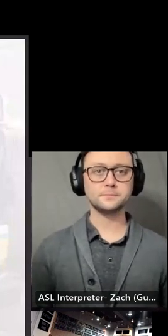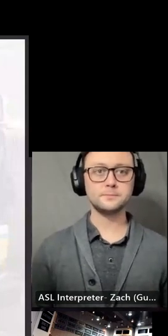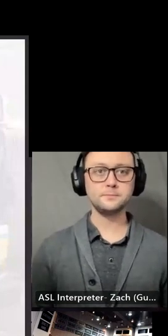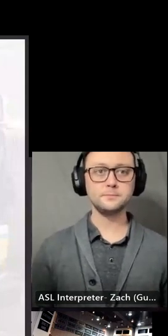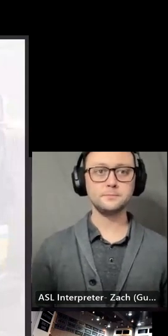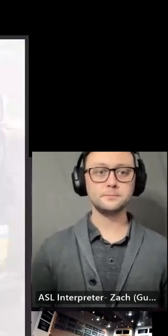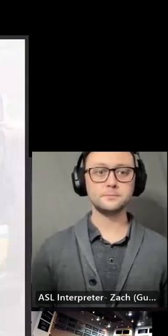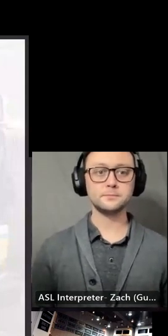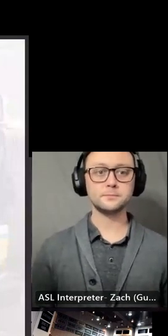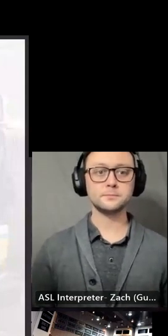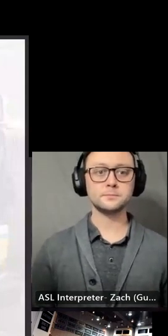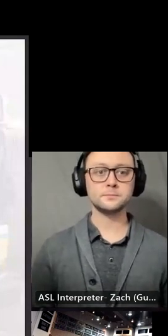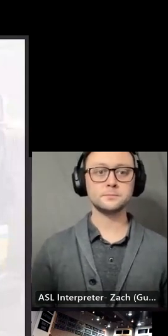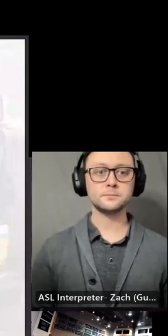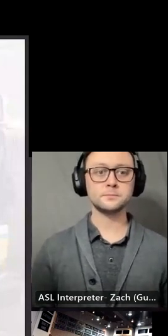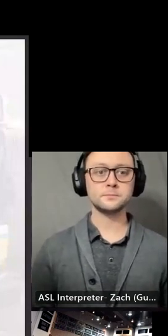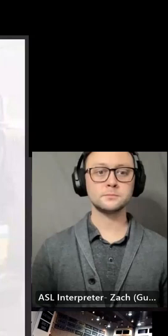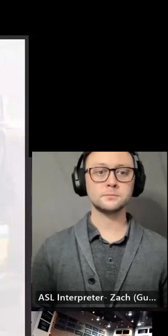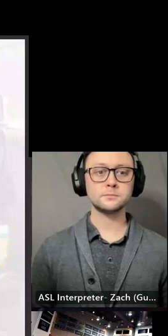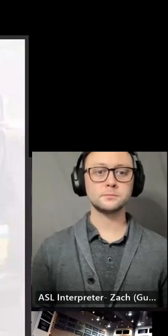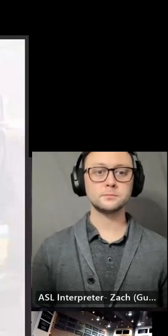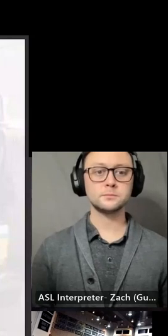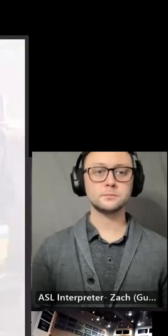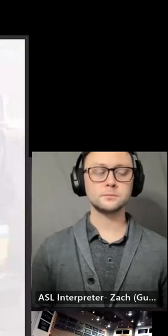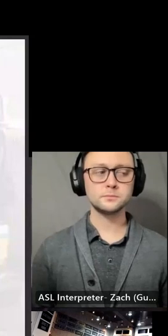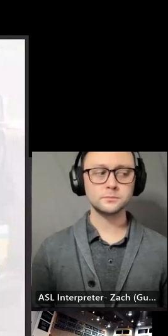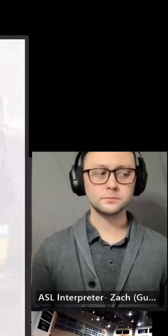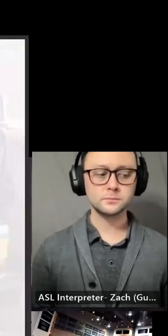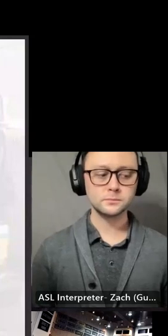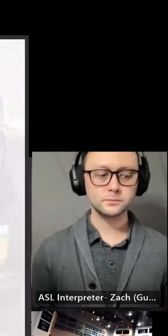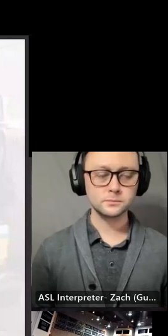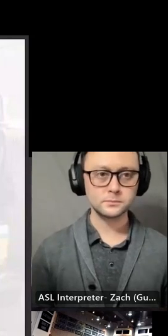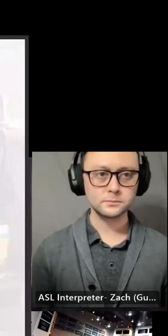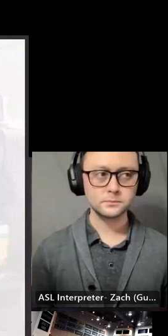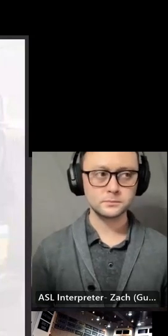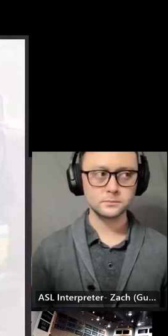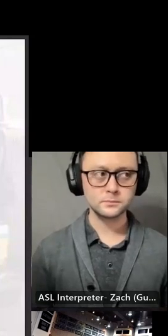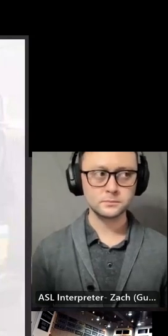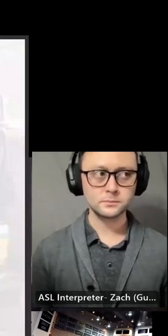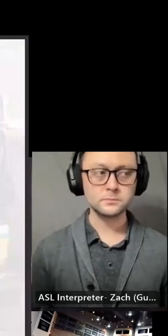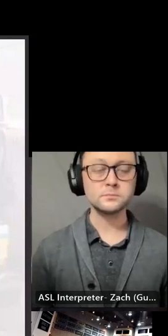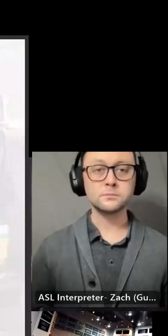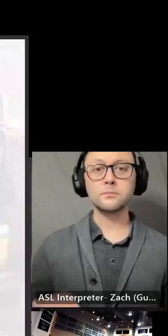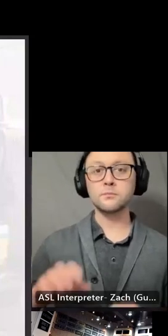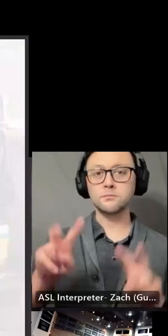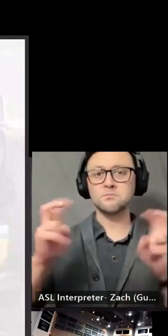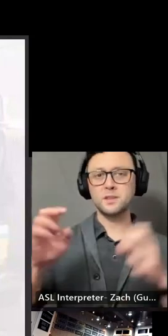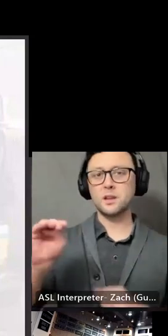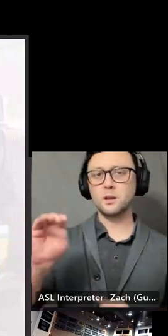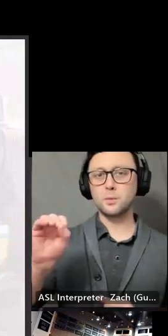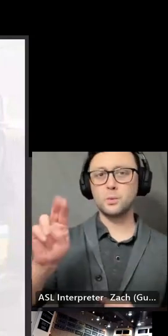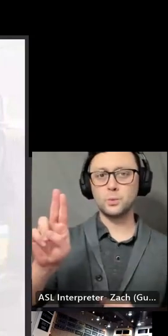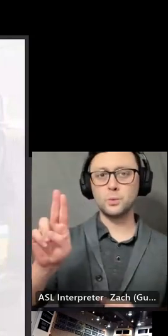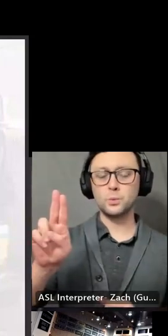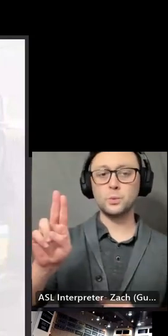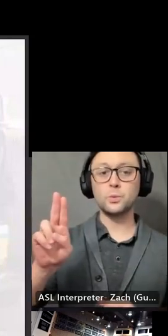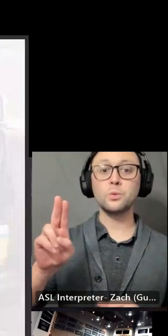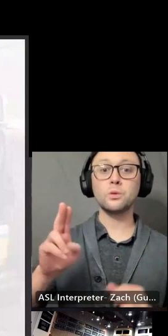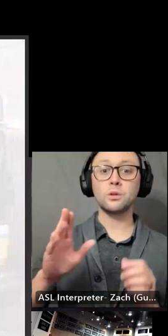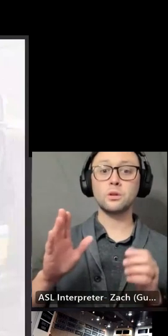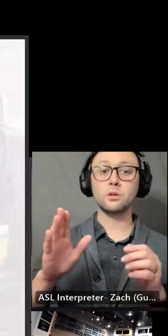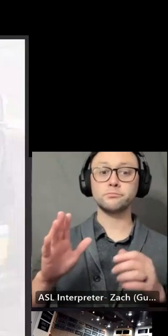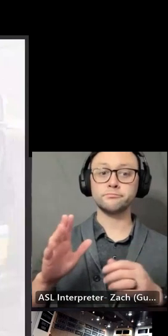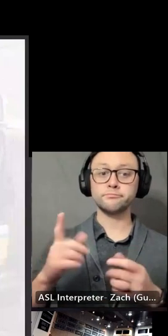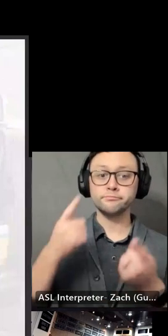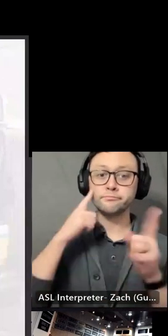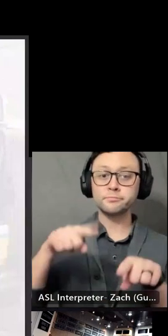The next issue is quite honest. I'll be done very quickly. The next issue, very simply, is the MOU calls for additional reviews with the community in addition to